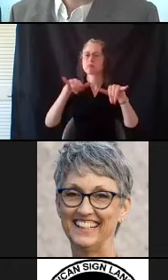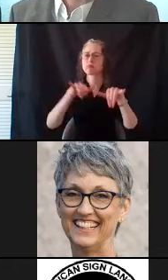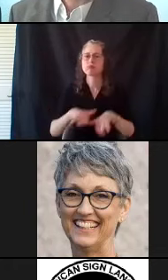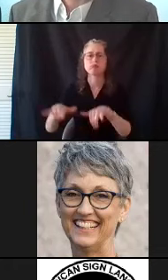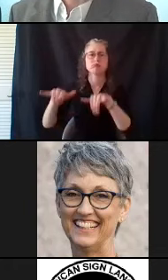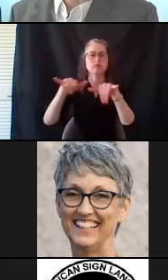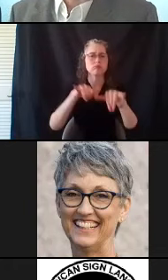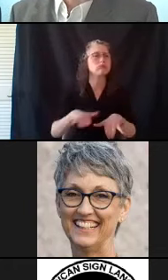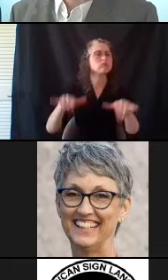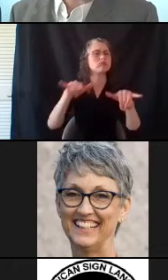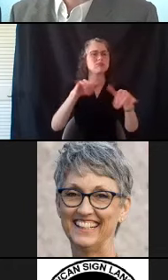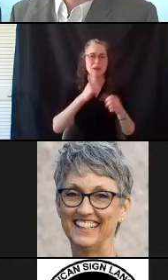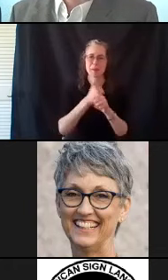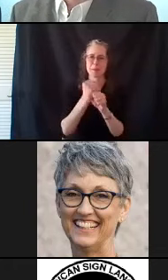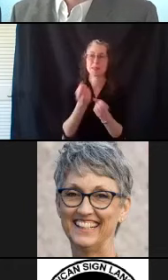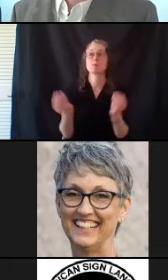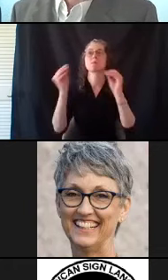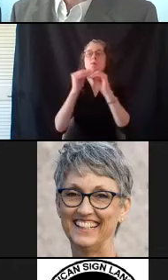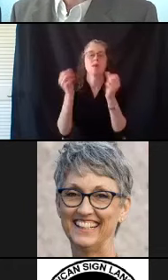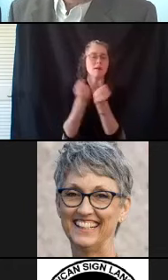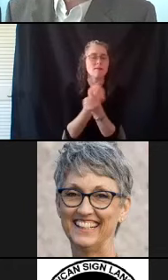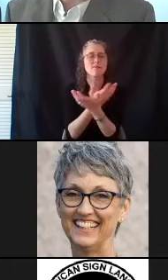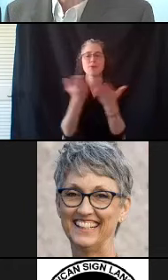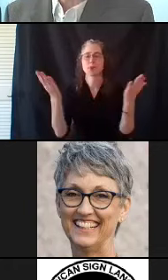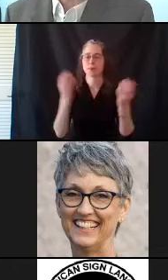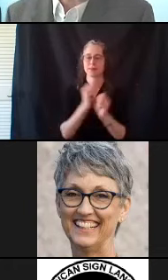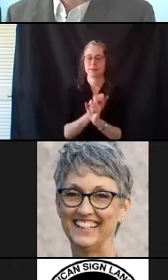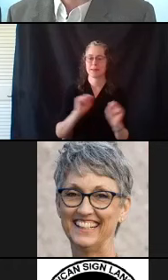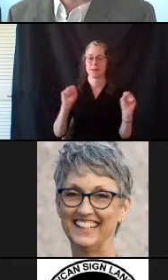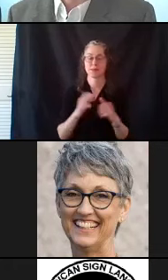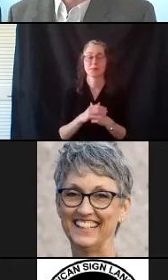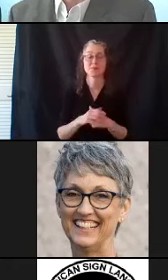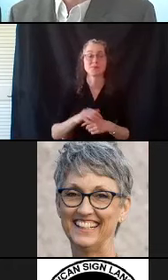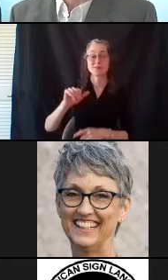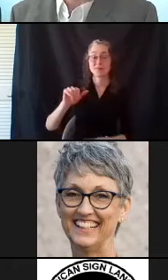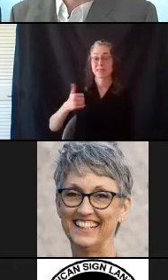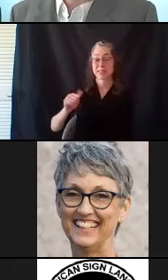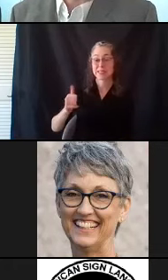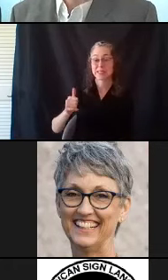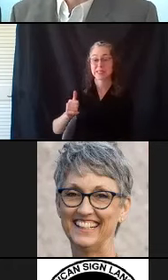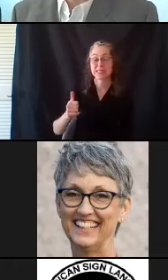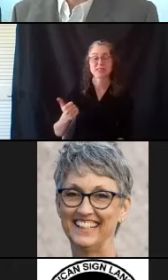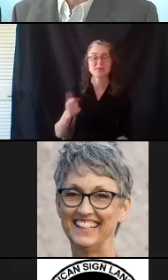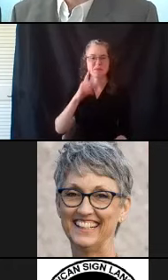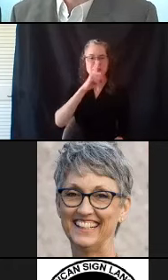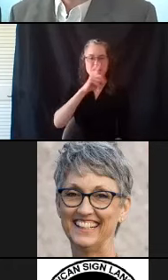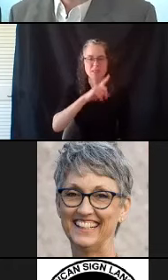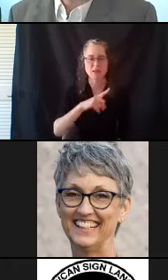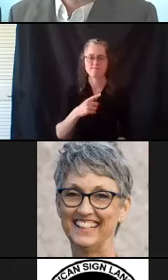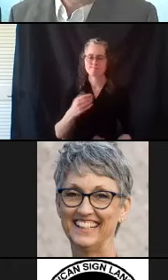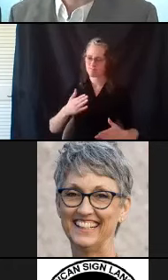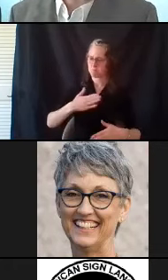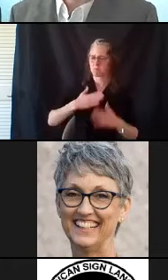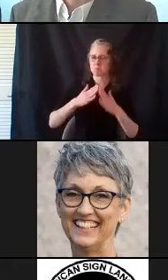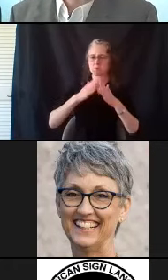And the 10th myth is that a man's home is his castle, and the government would be overreaching their rights